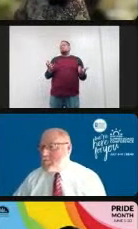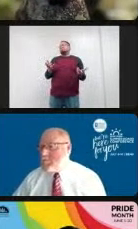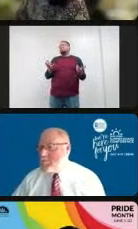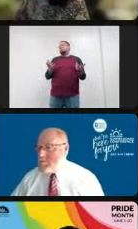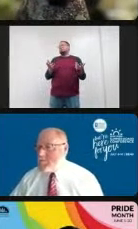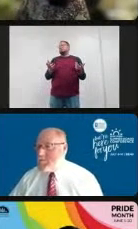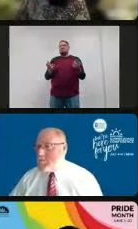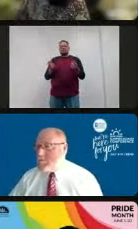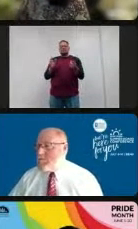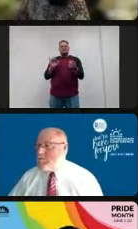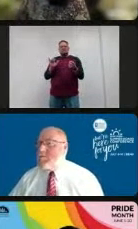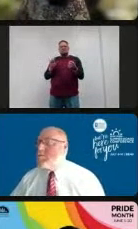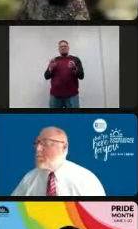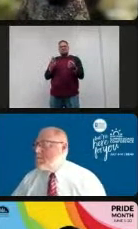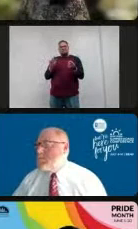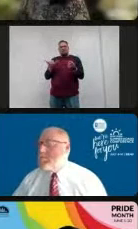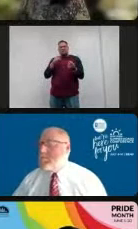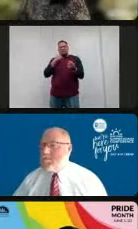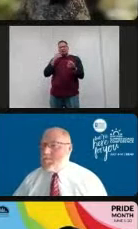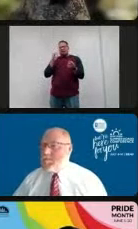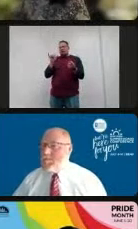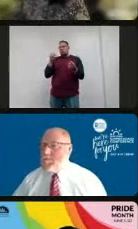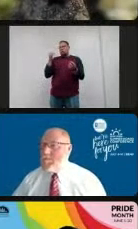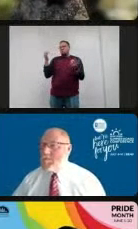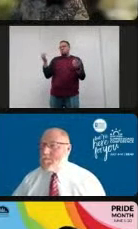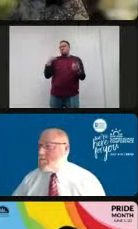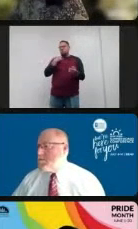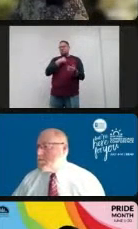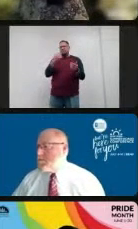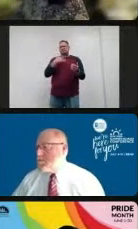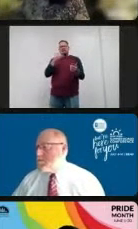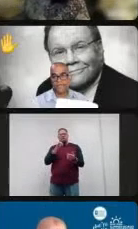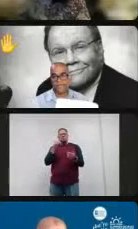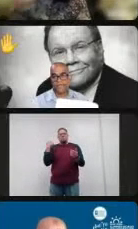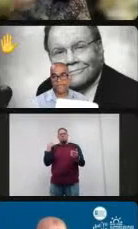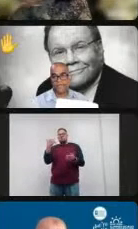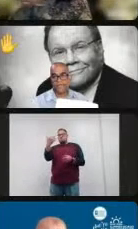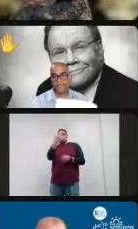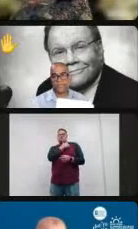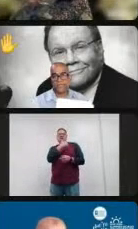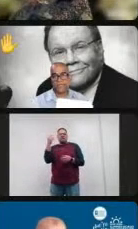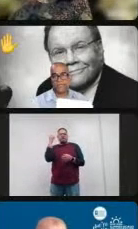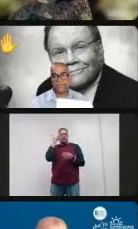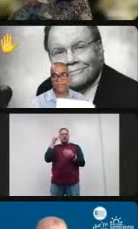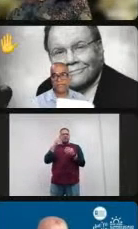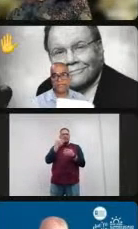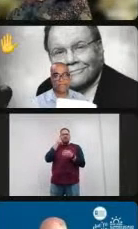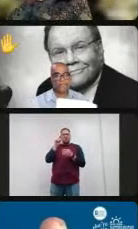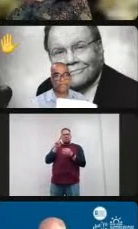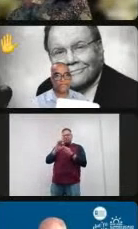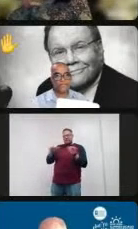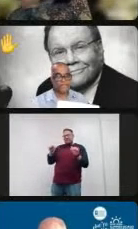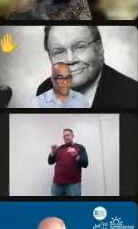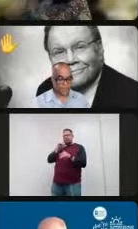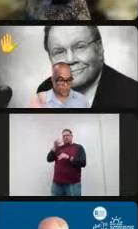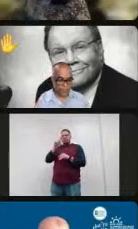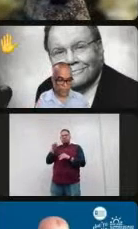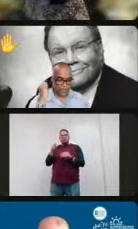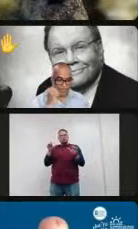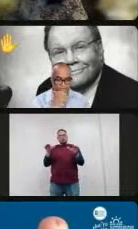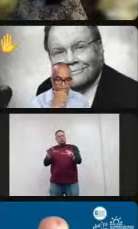Marty said of like what we feel like what is best for kids, as opposed to like really like hearing what is best for